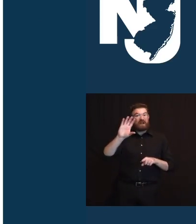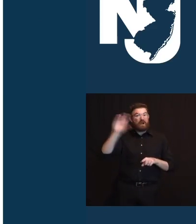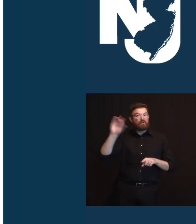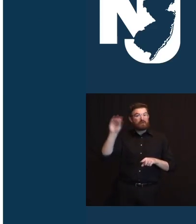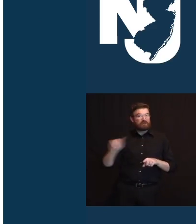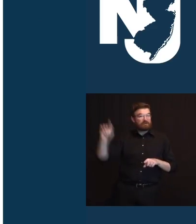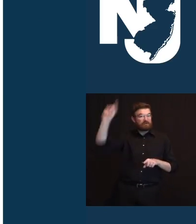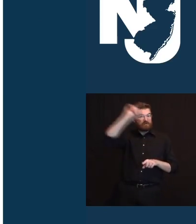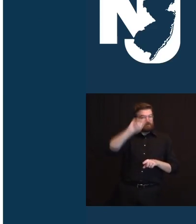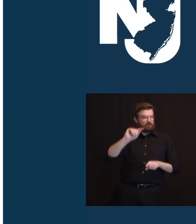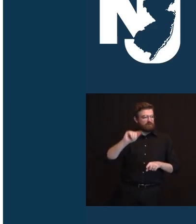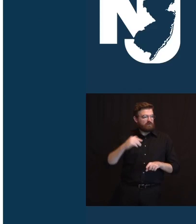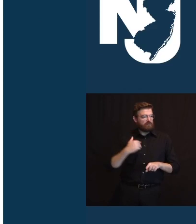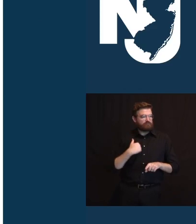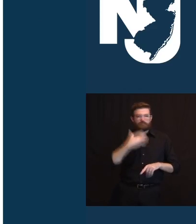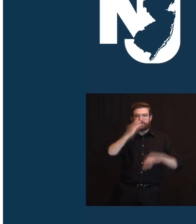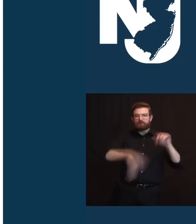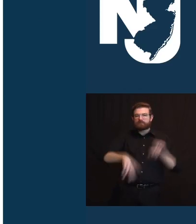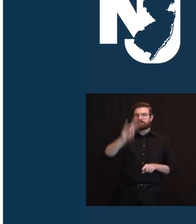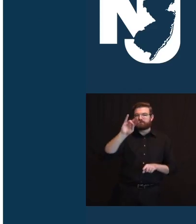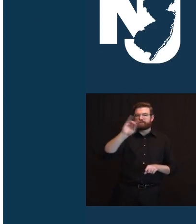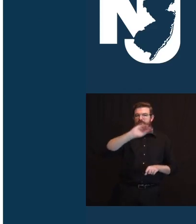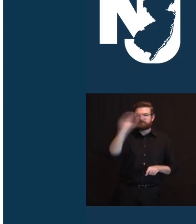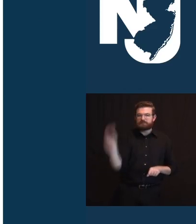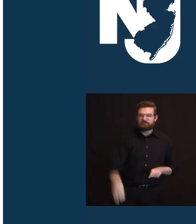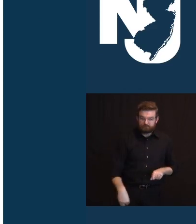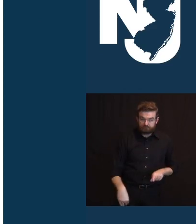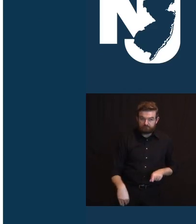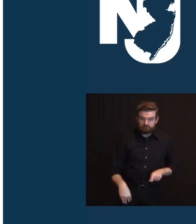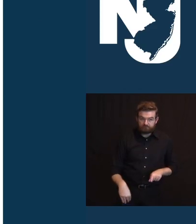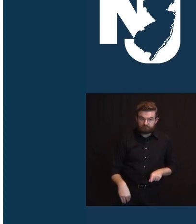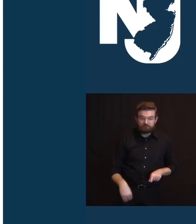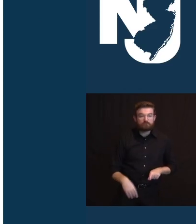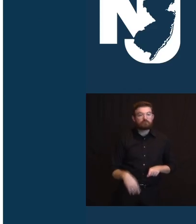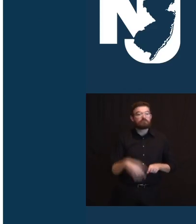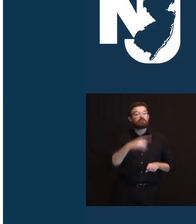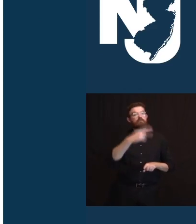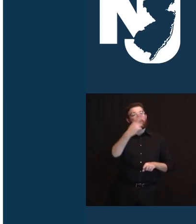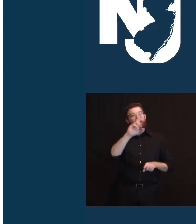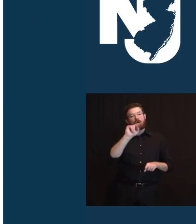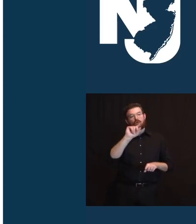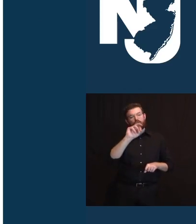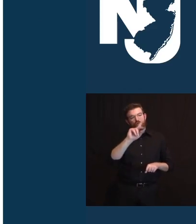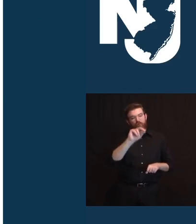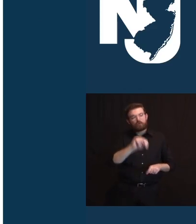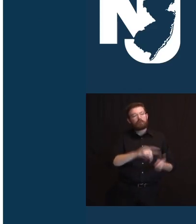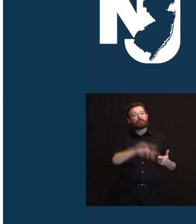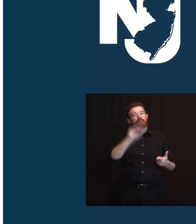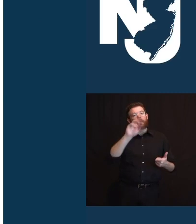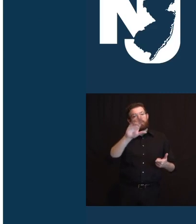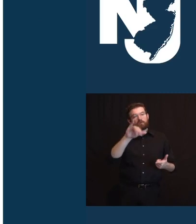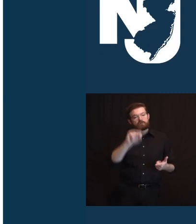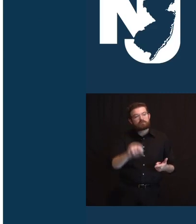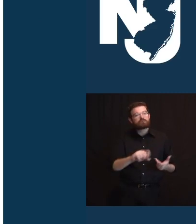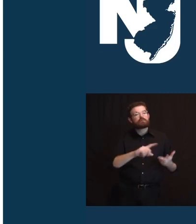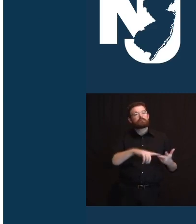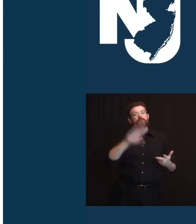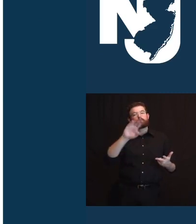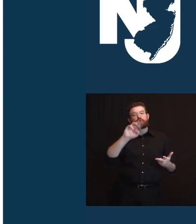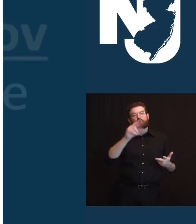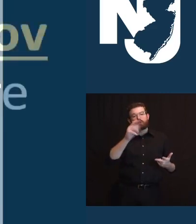northeastern United States. That's Hunterdon, Morris, Burlington, Somerset, Bergen, and Gloucester. And by the way, Warren County is right behind them.